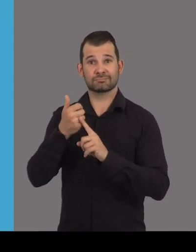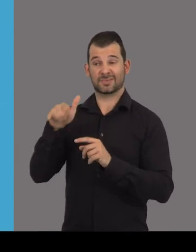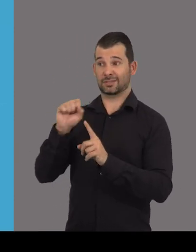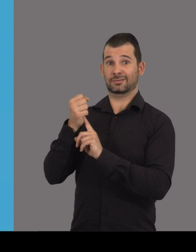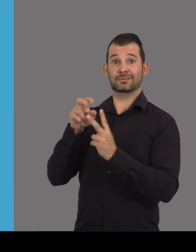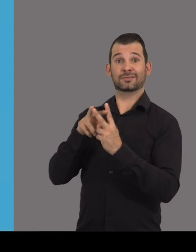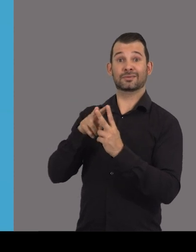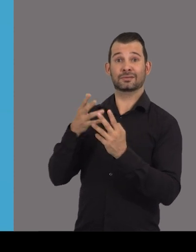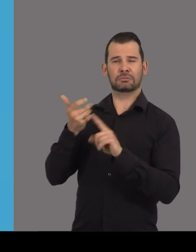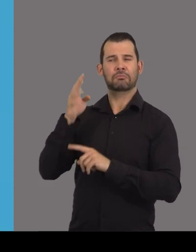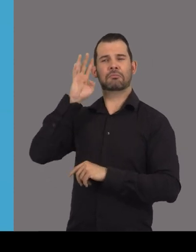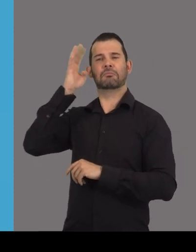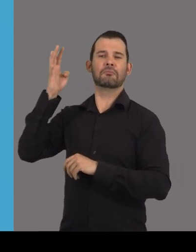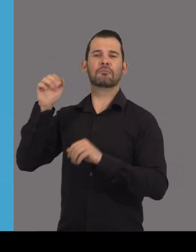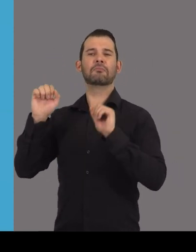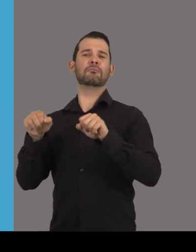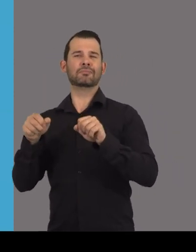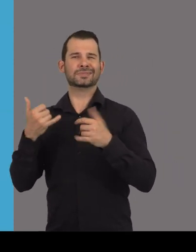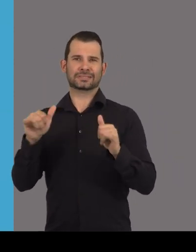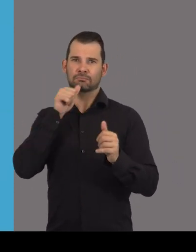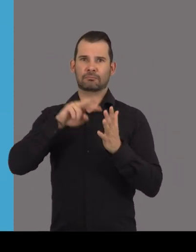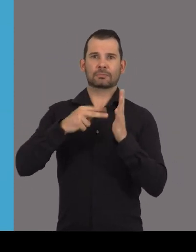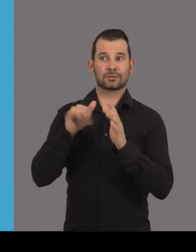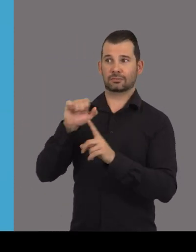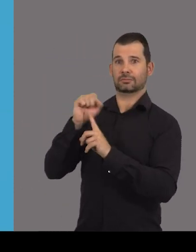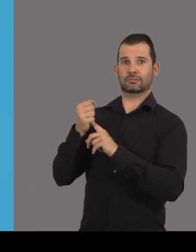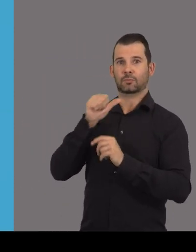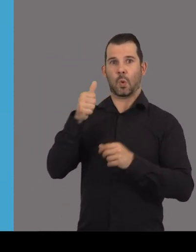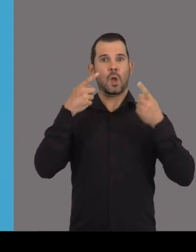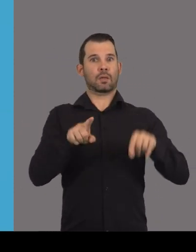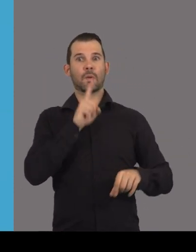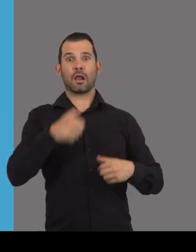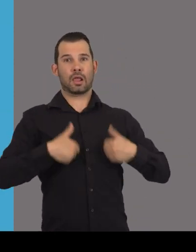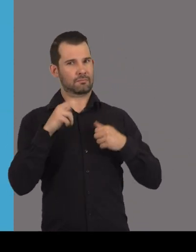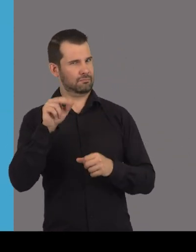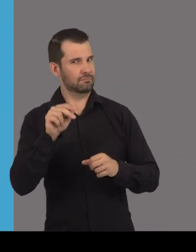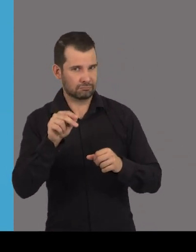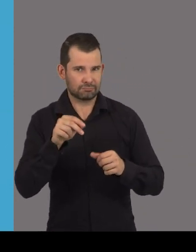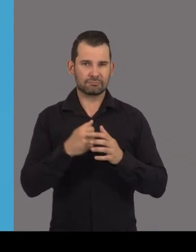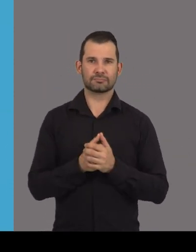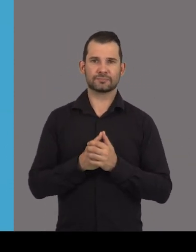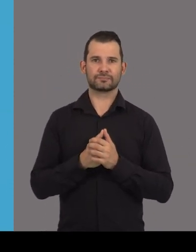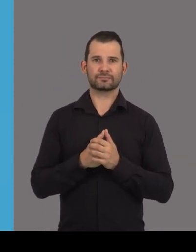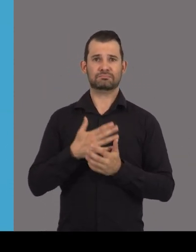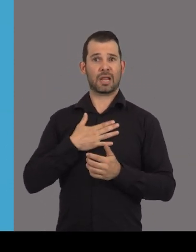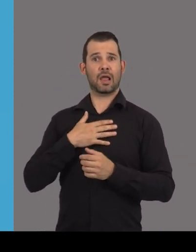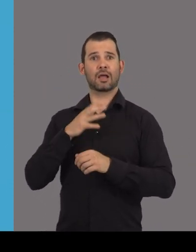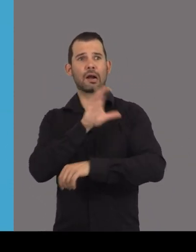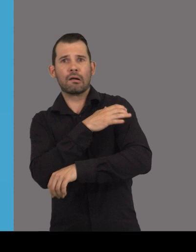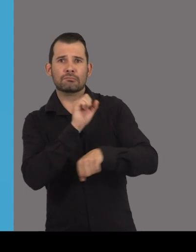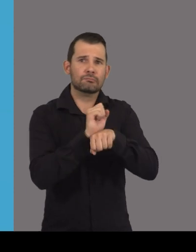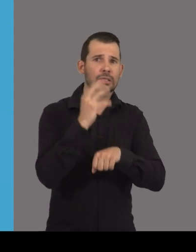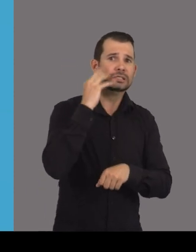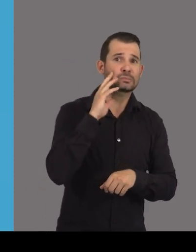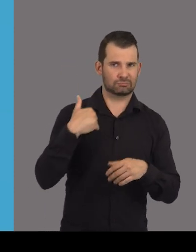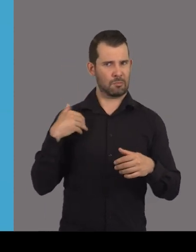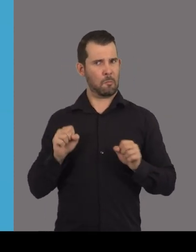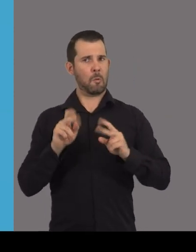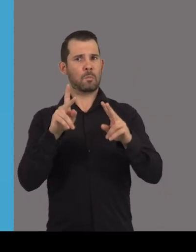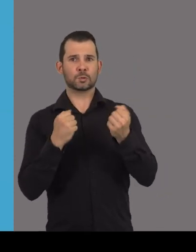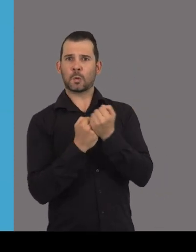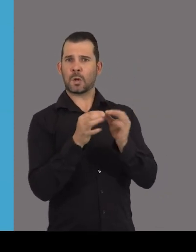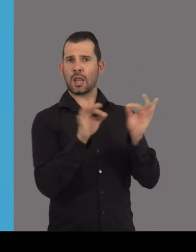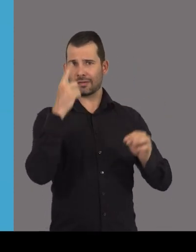While these cases are hypothetical, it's not to say that these scenarios do not exist in real life. In my clinical experience, I've had the opportunity to